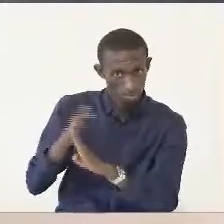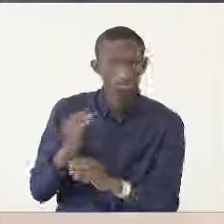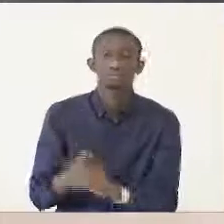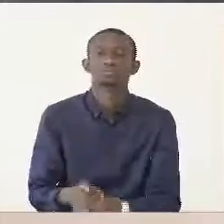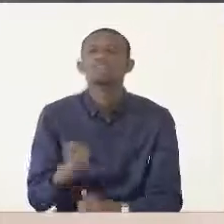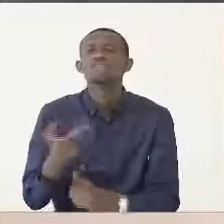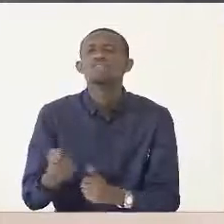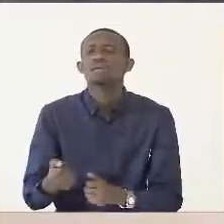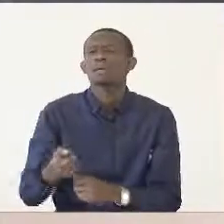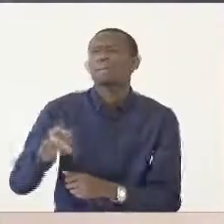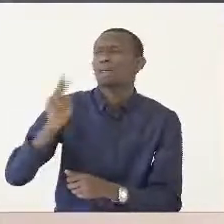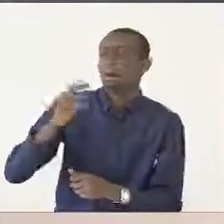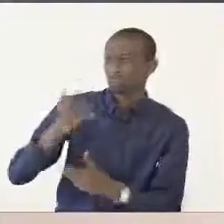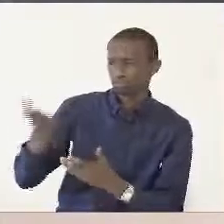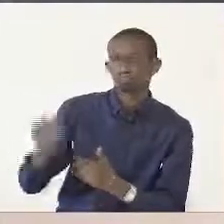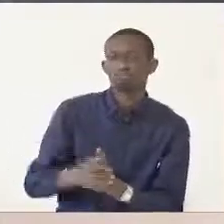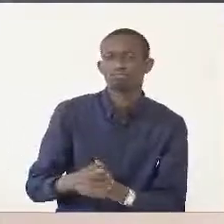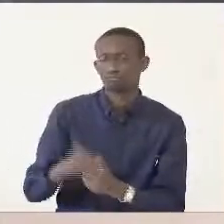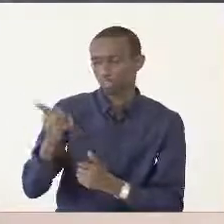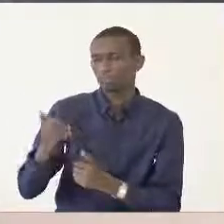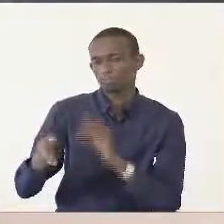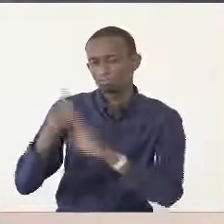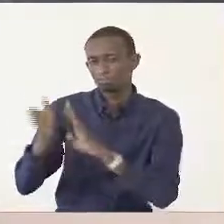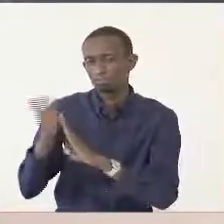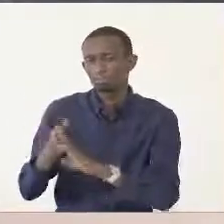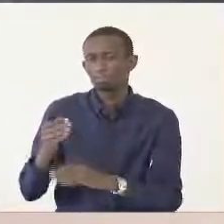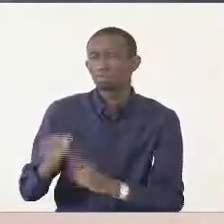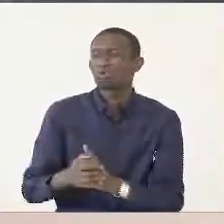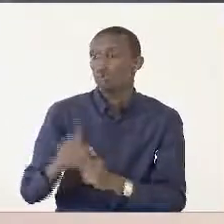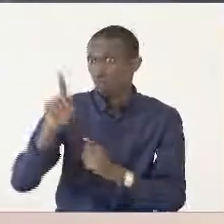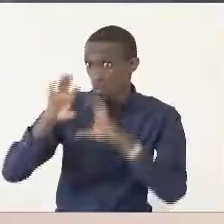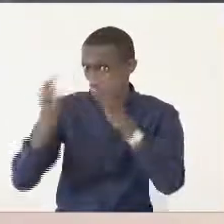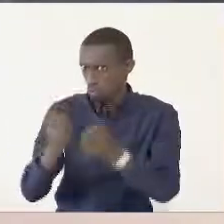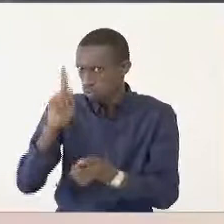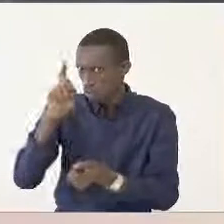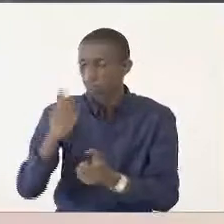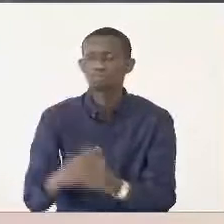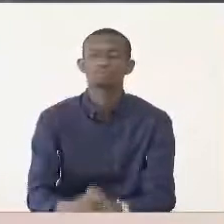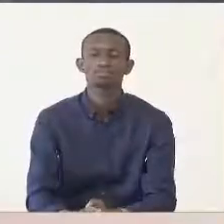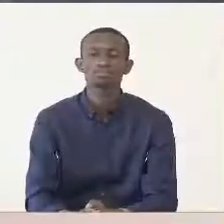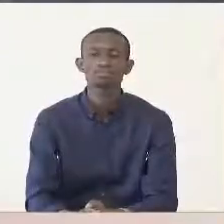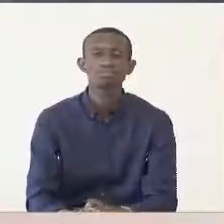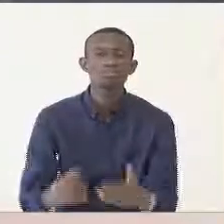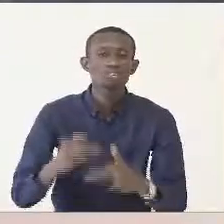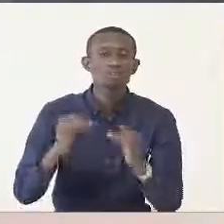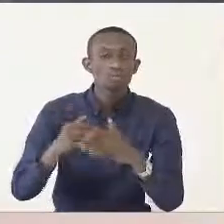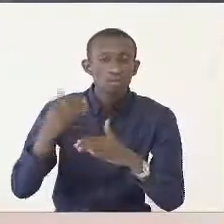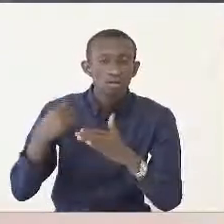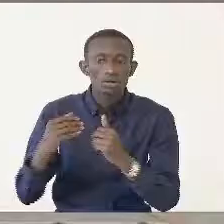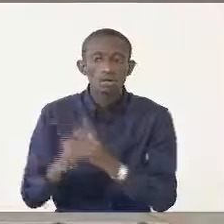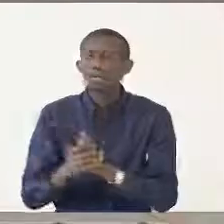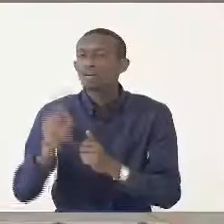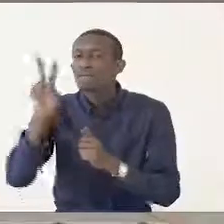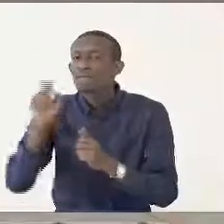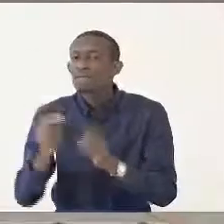the answer, and this is the speed of the white. So if we go back here, we can find that V equals